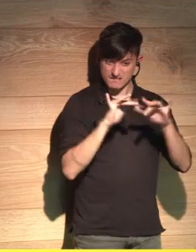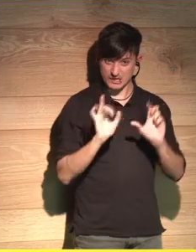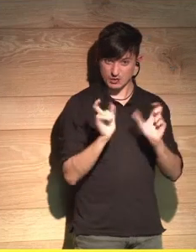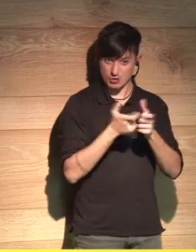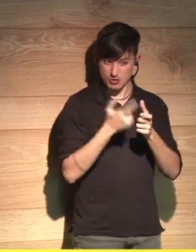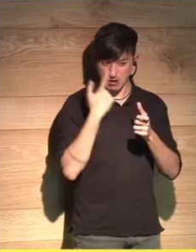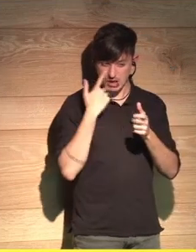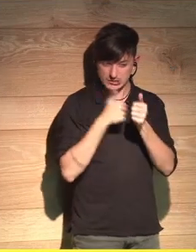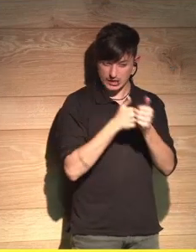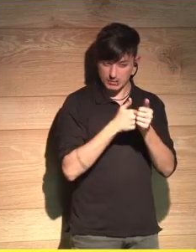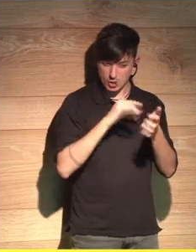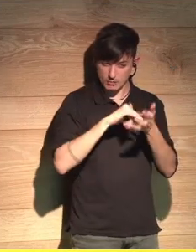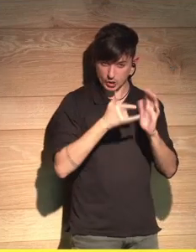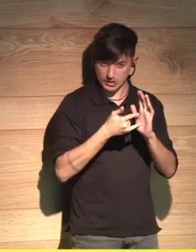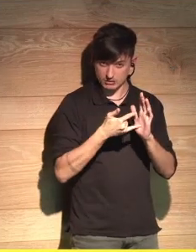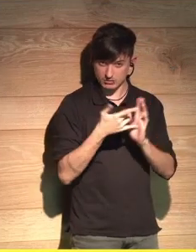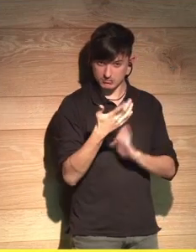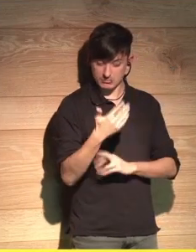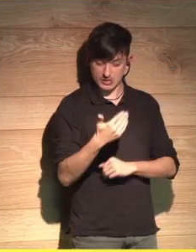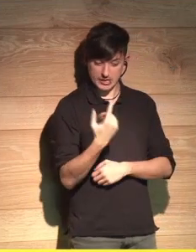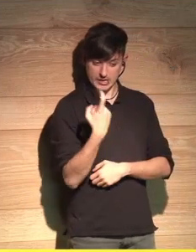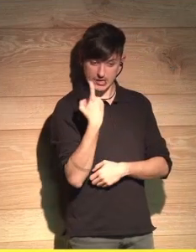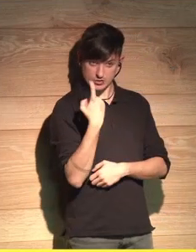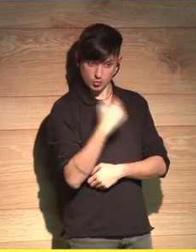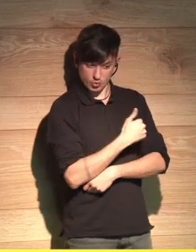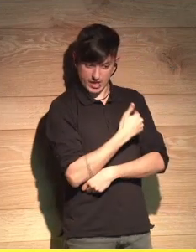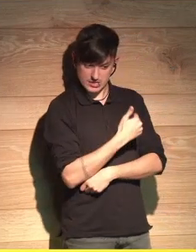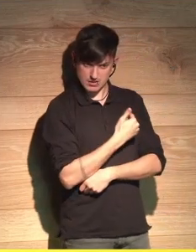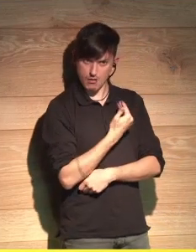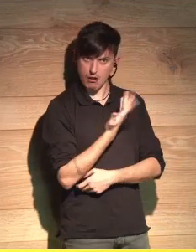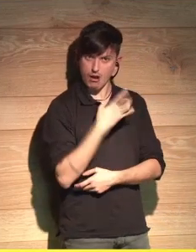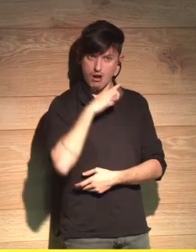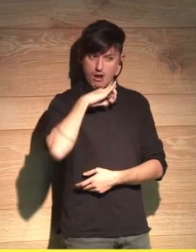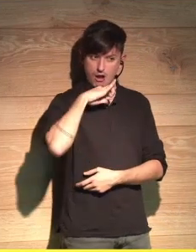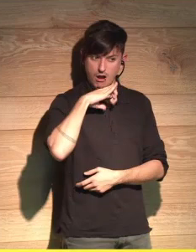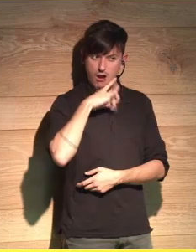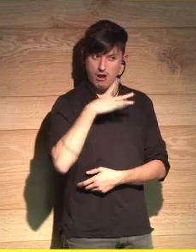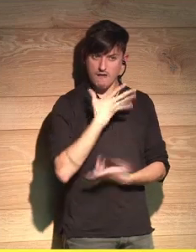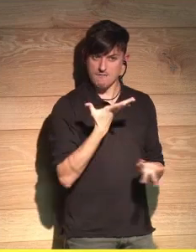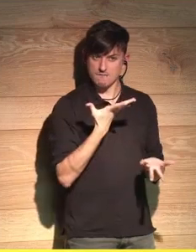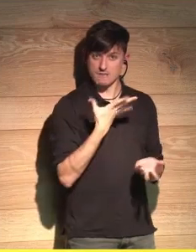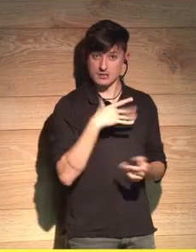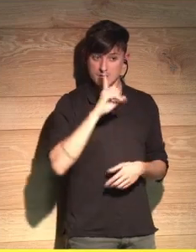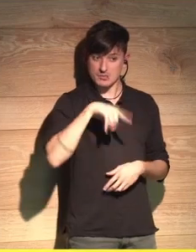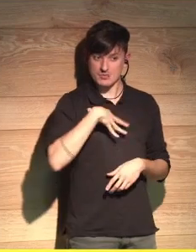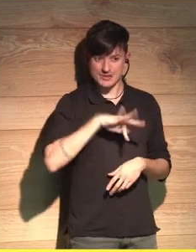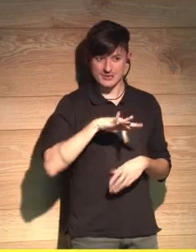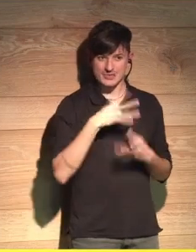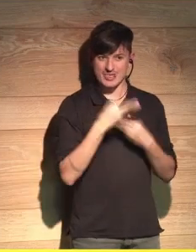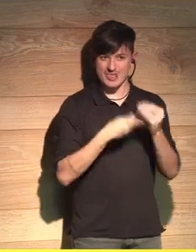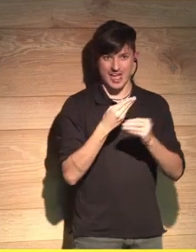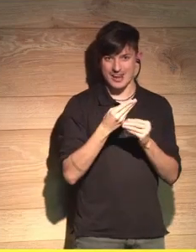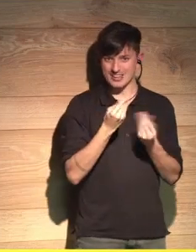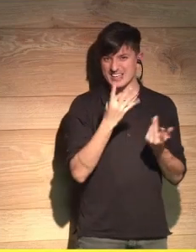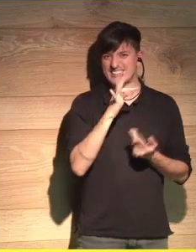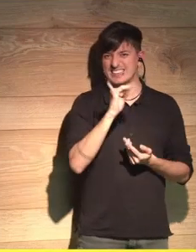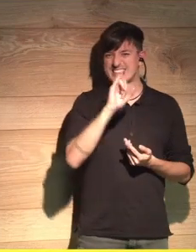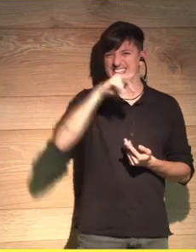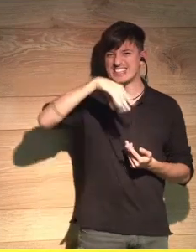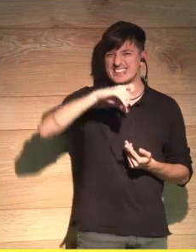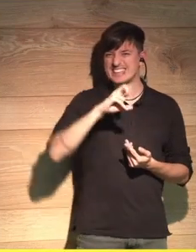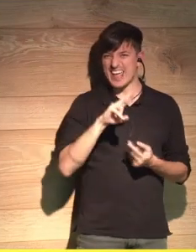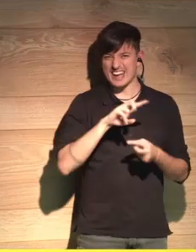are passionate about, which is combining Uber Pool and Tinder or Grindr, but that's a different conversation. If you're interested,